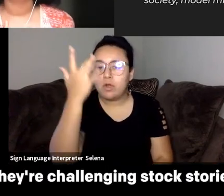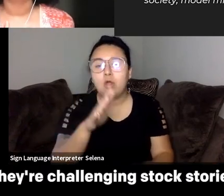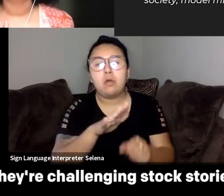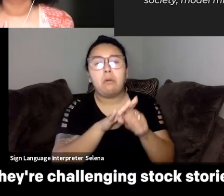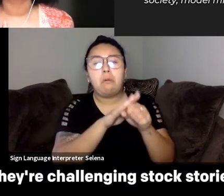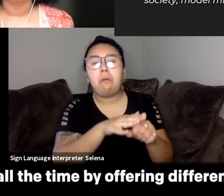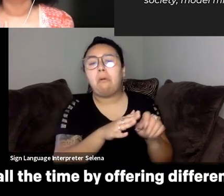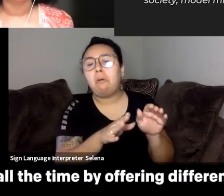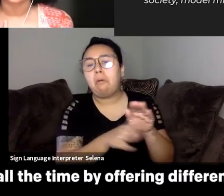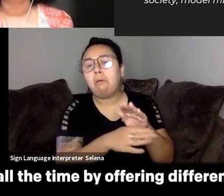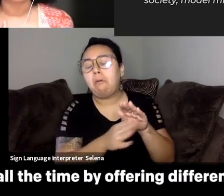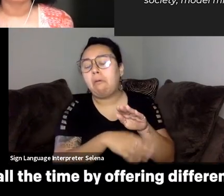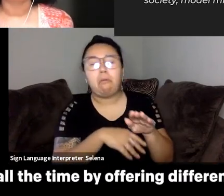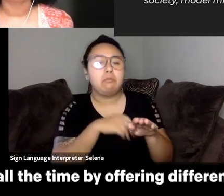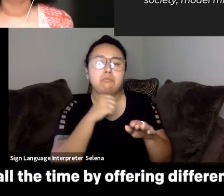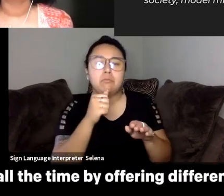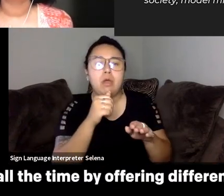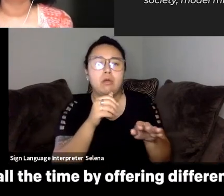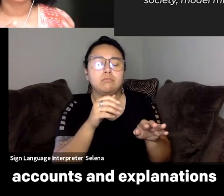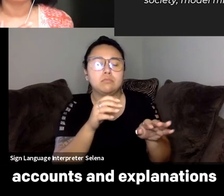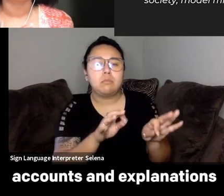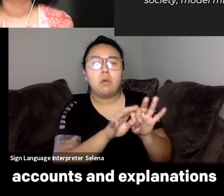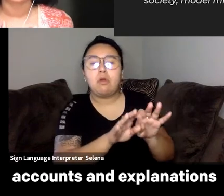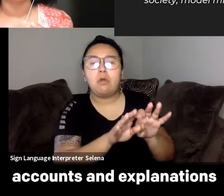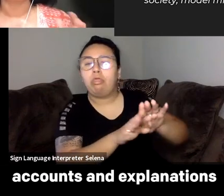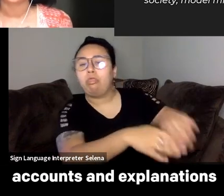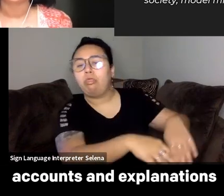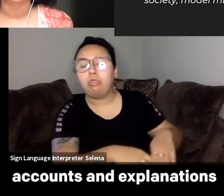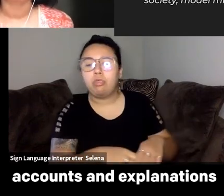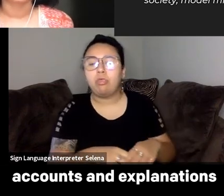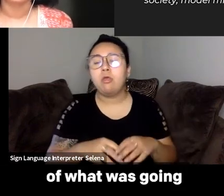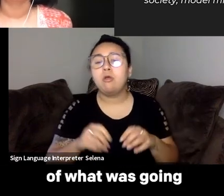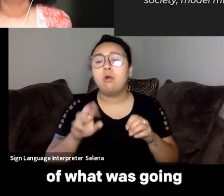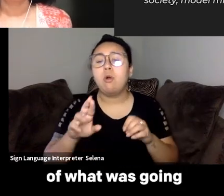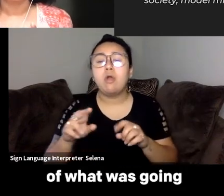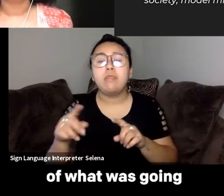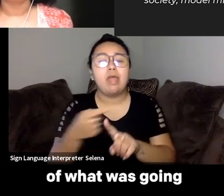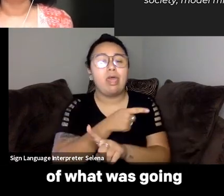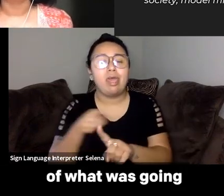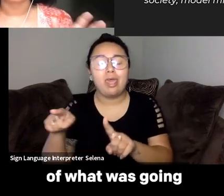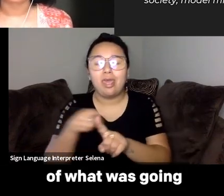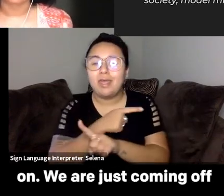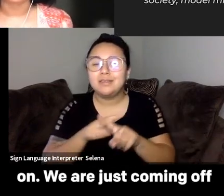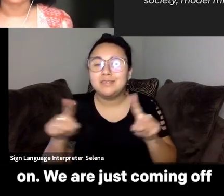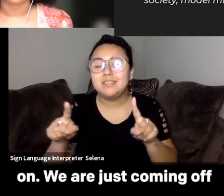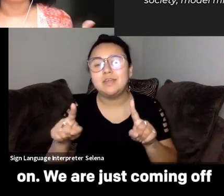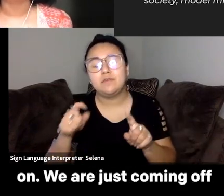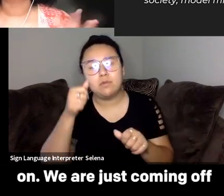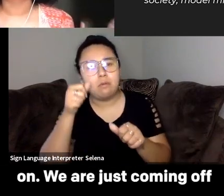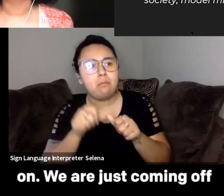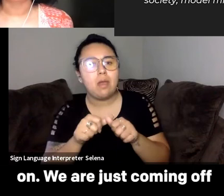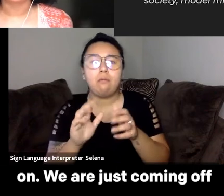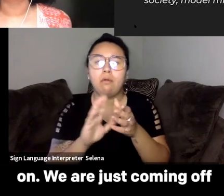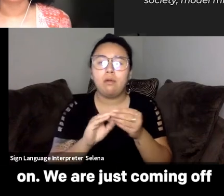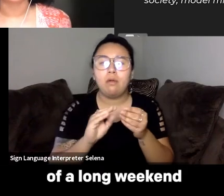challenging stock stories all the time by offering different accounts and explanations of what was going on. We're